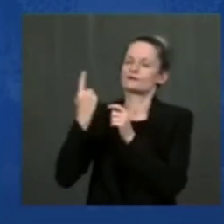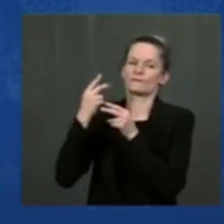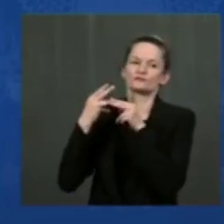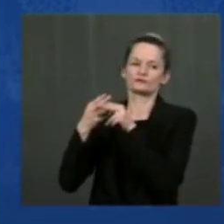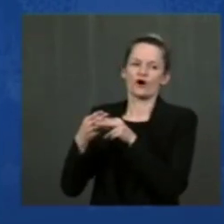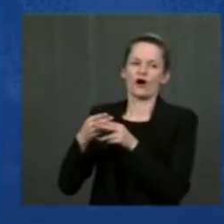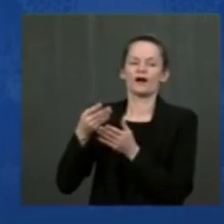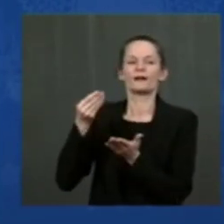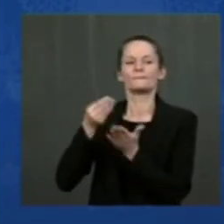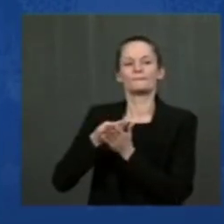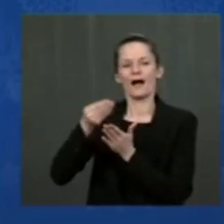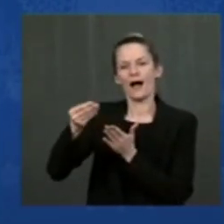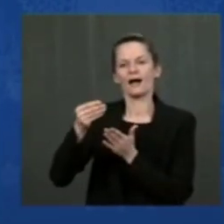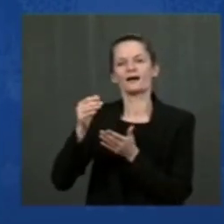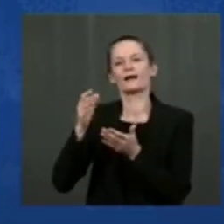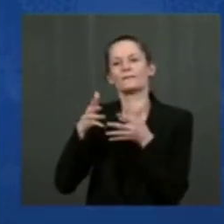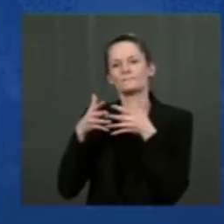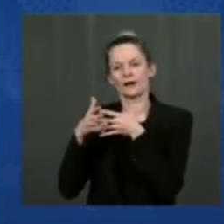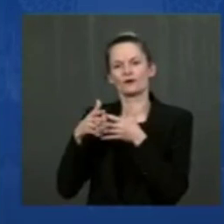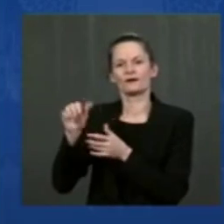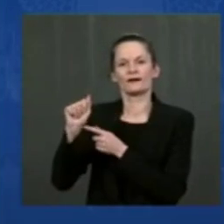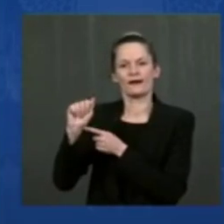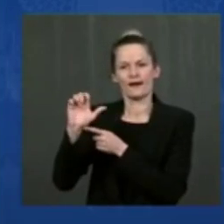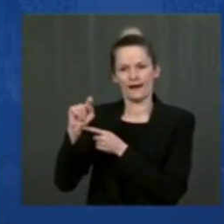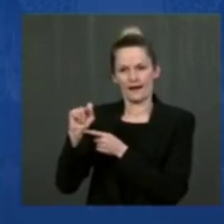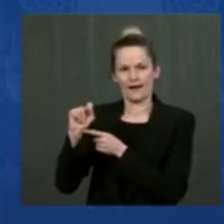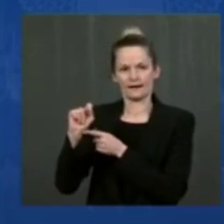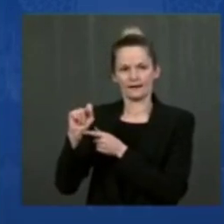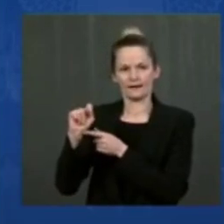a reality. The next stop